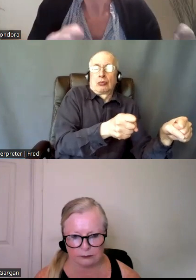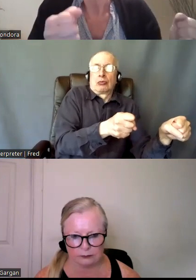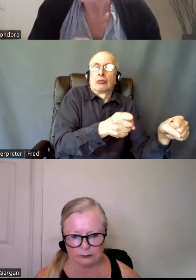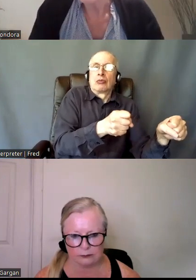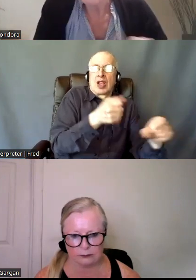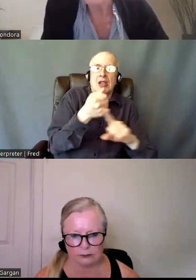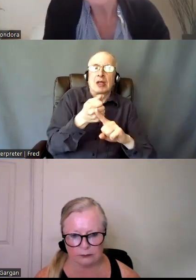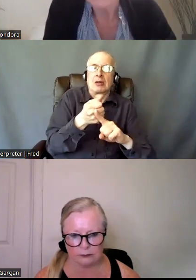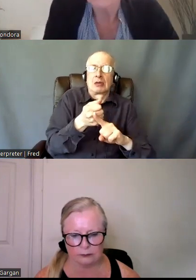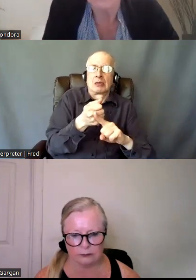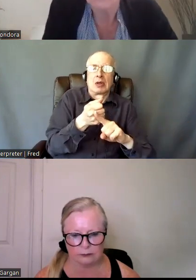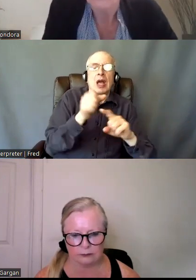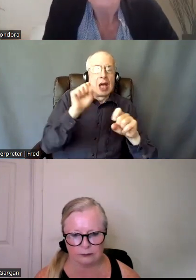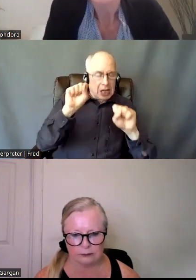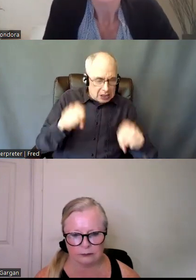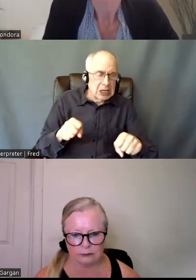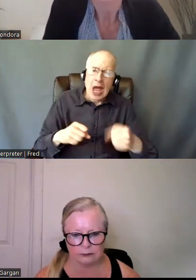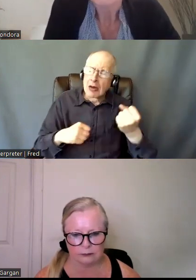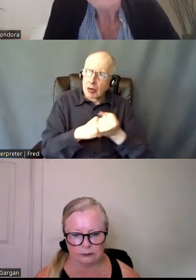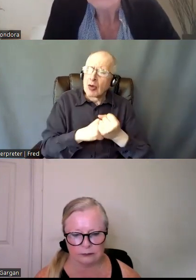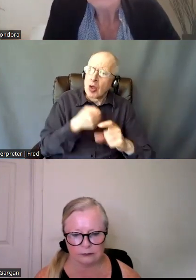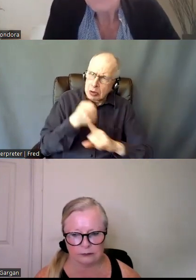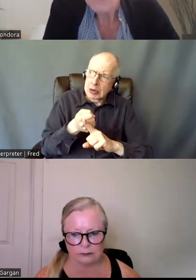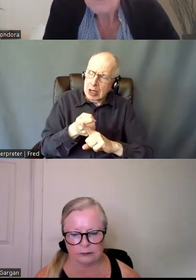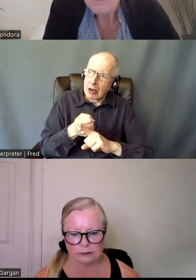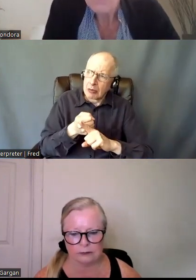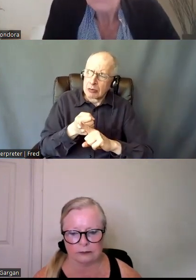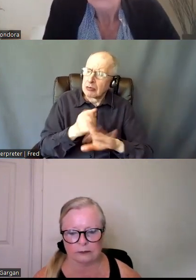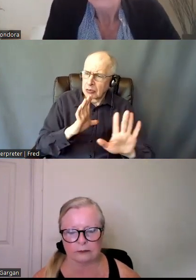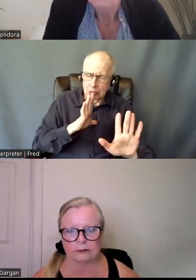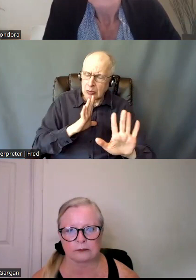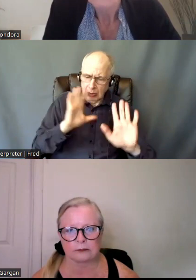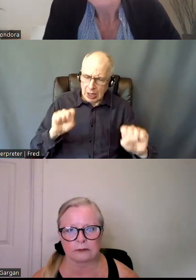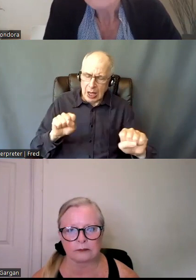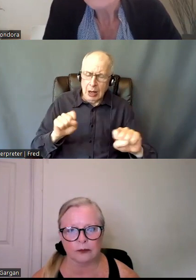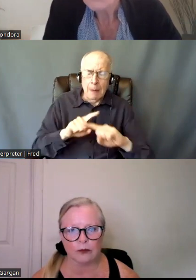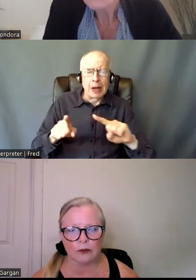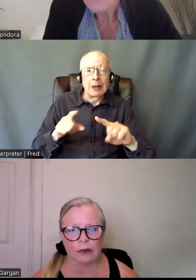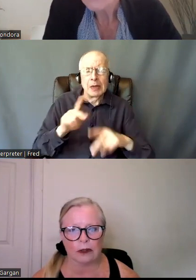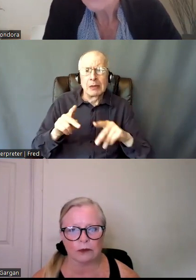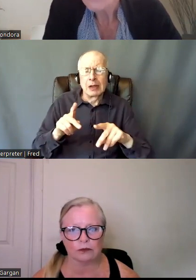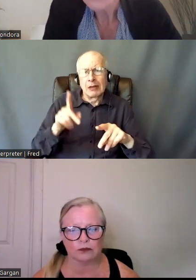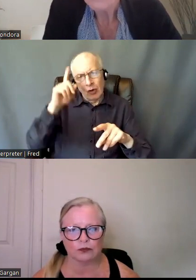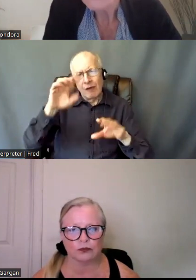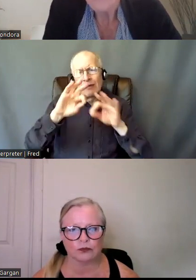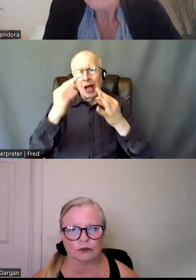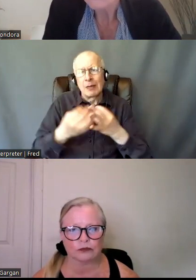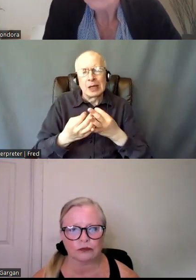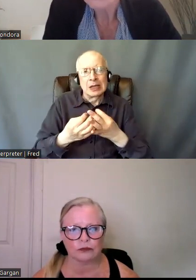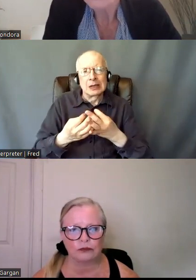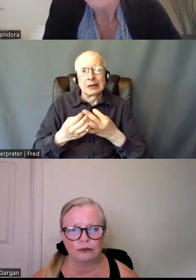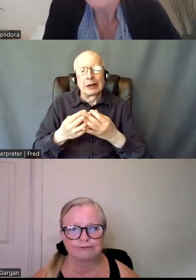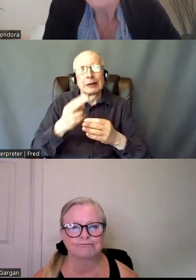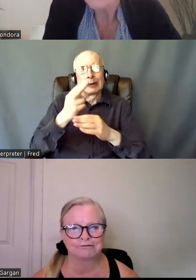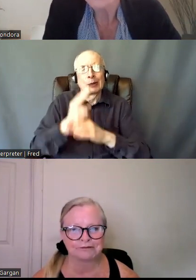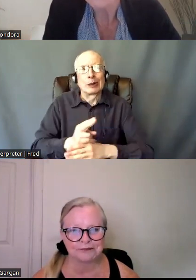of being their own best self-advocate. But for people and families who are maybe used to having been treated like a passenger